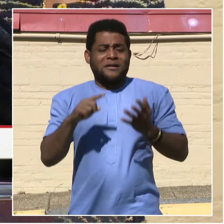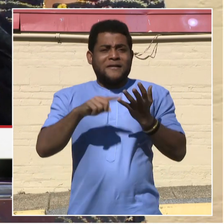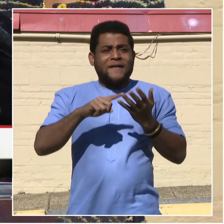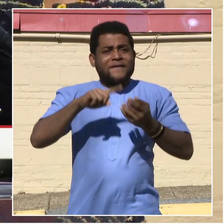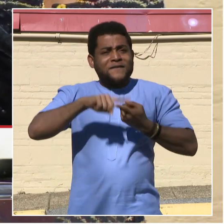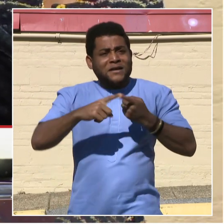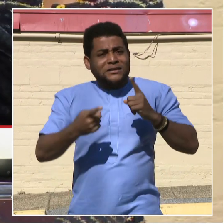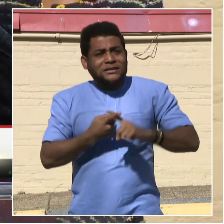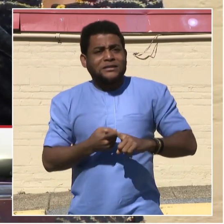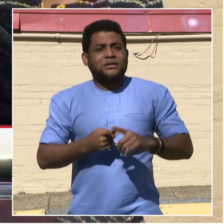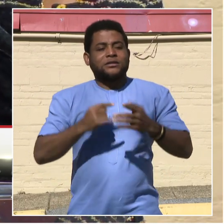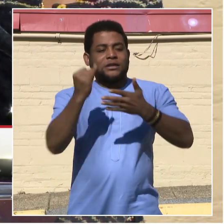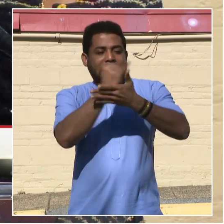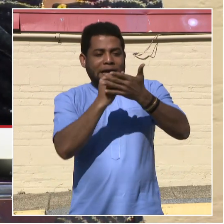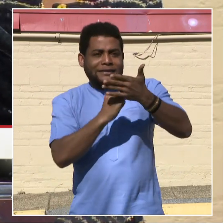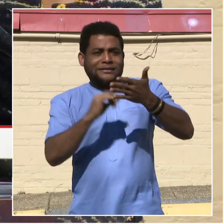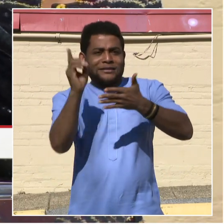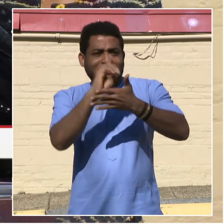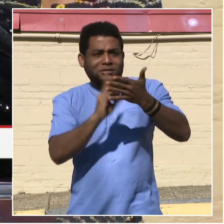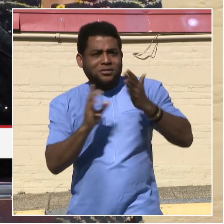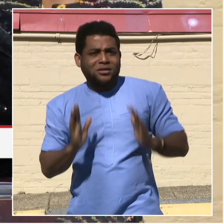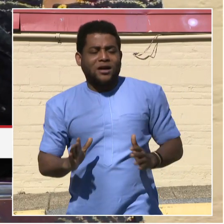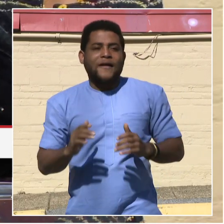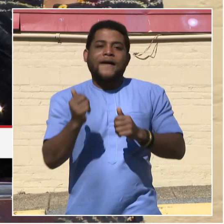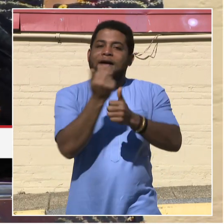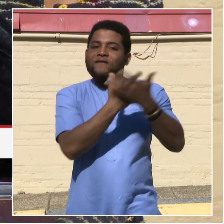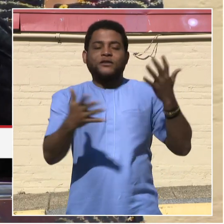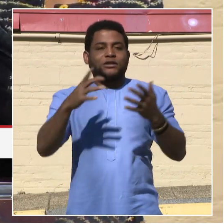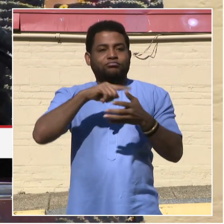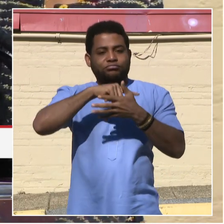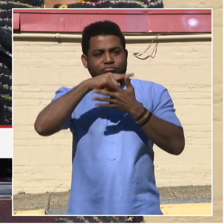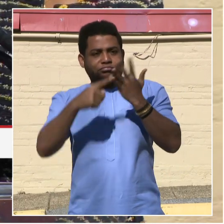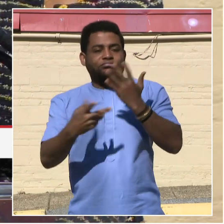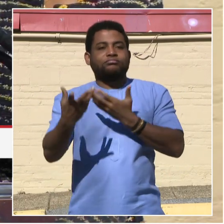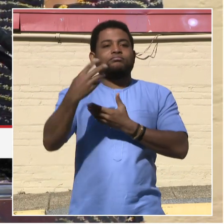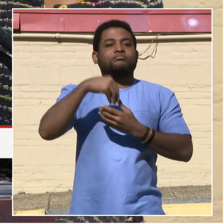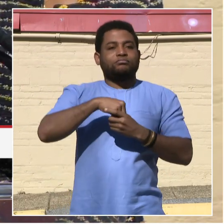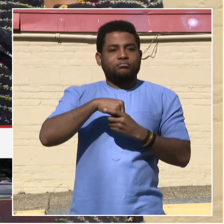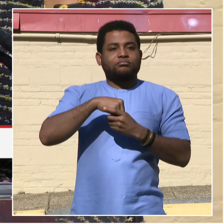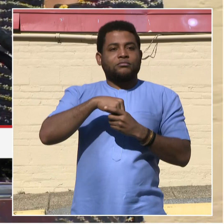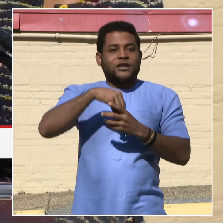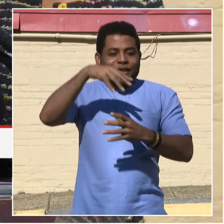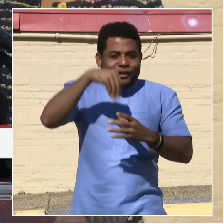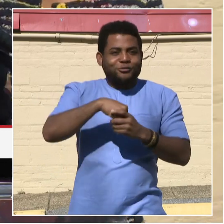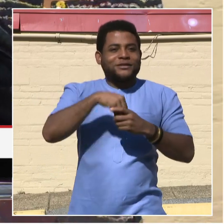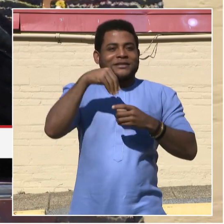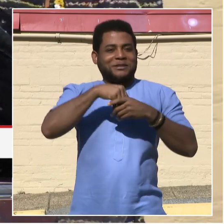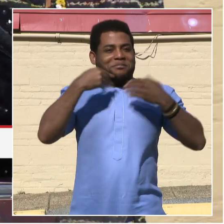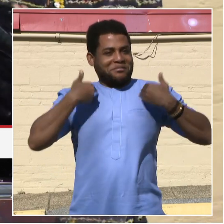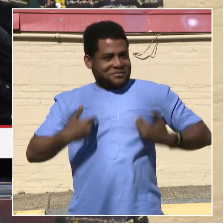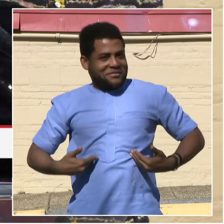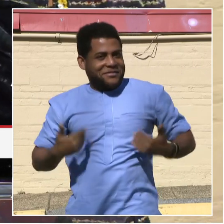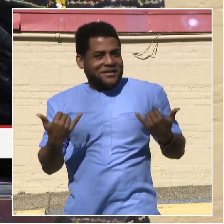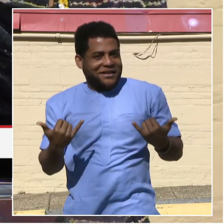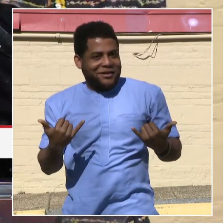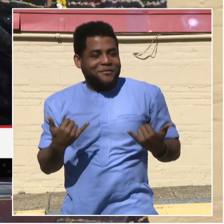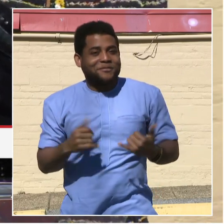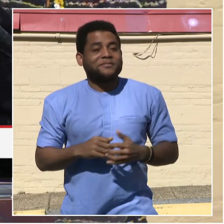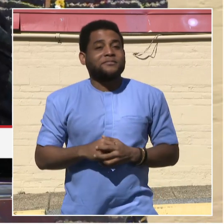of which has contributed to the stylist extraordinaire I am today.